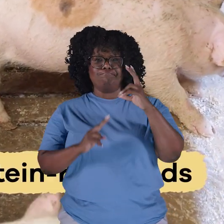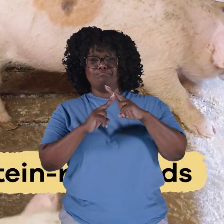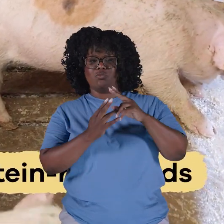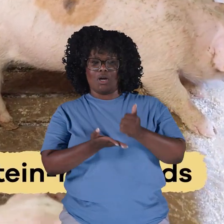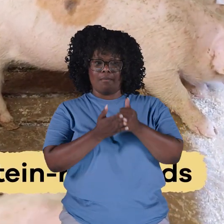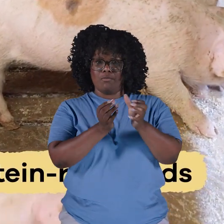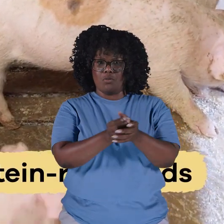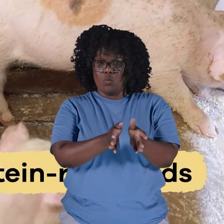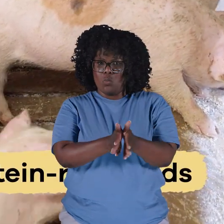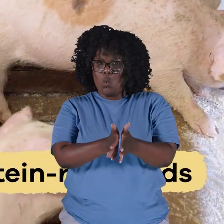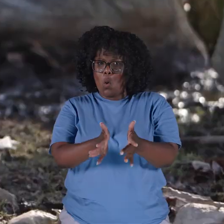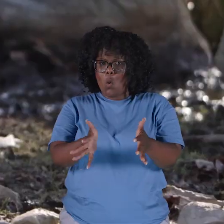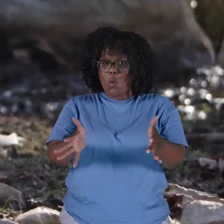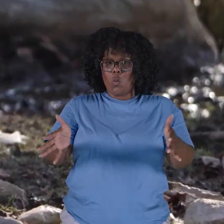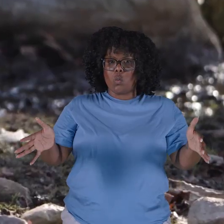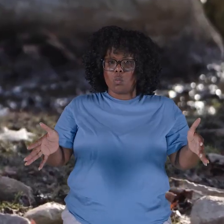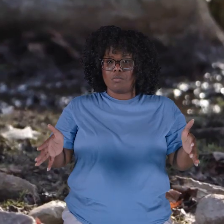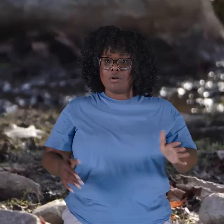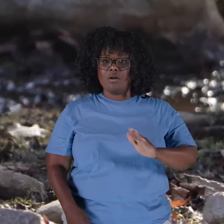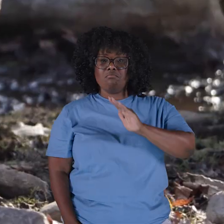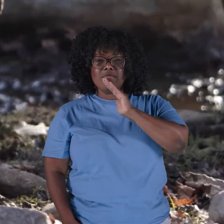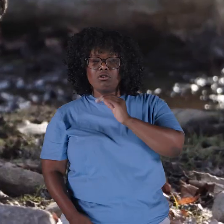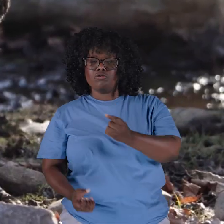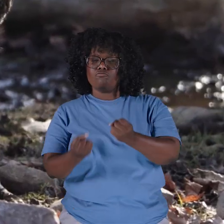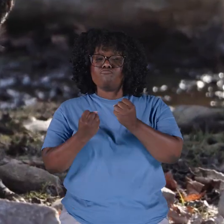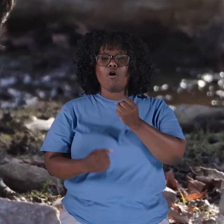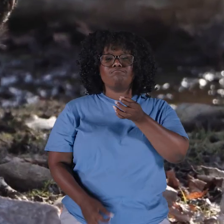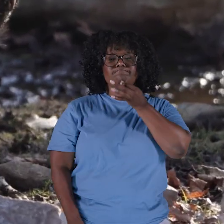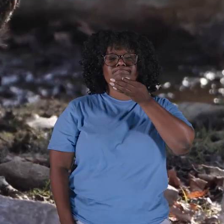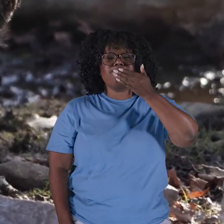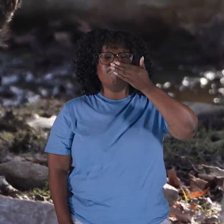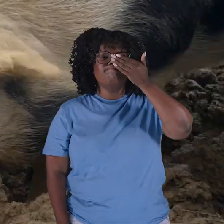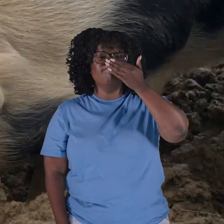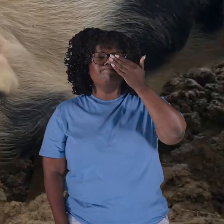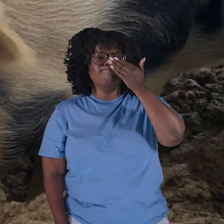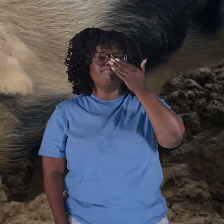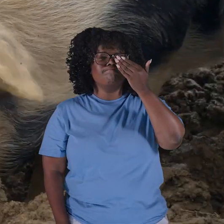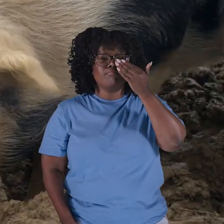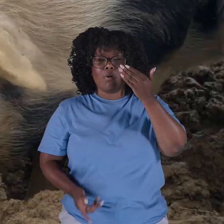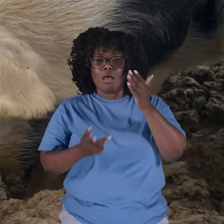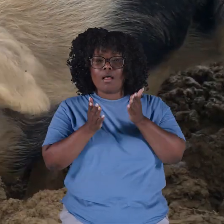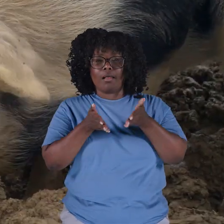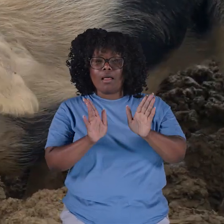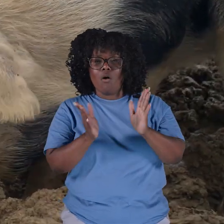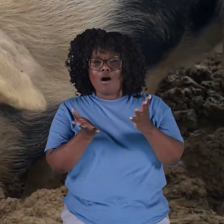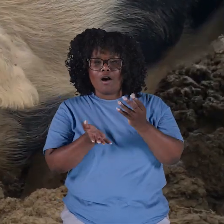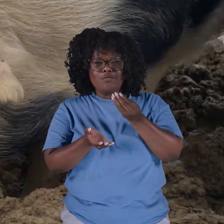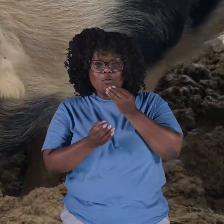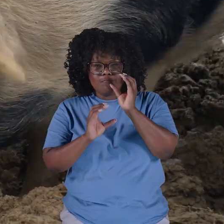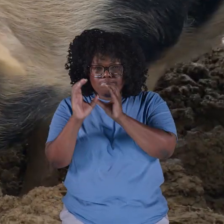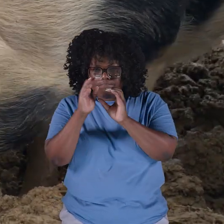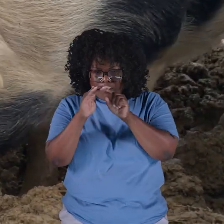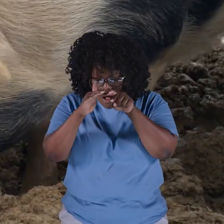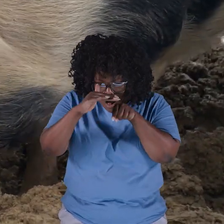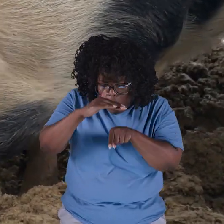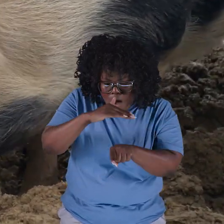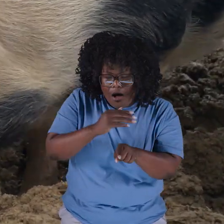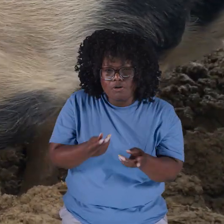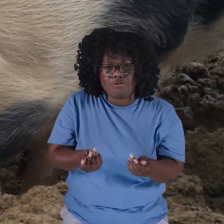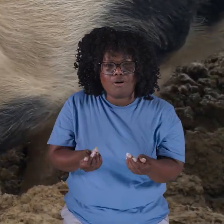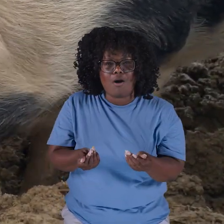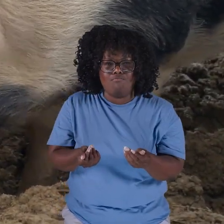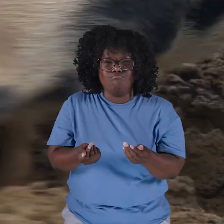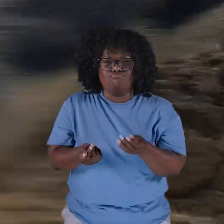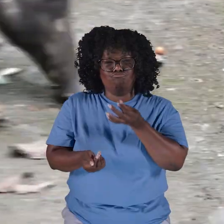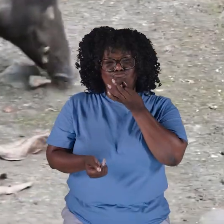to help them grow. Plus, a pig's strong sense of smell allows it to find food buried in the ground.